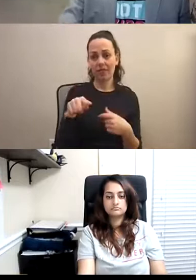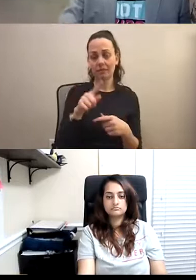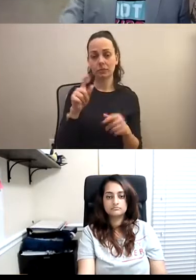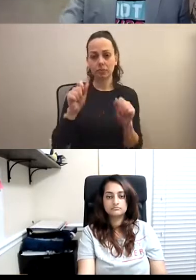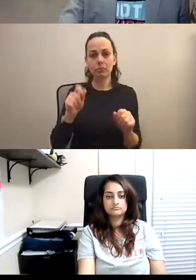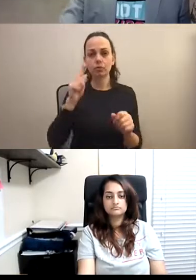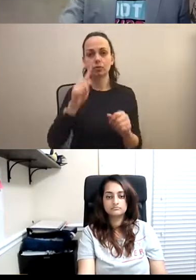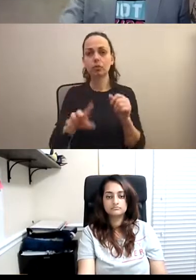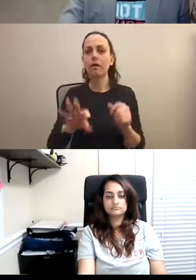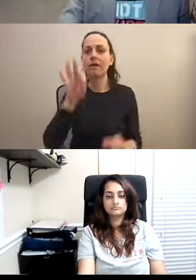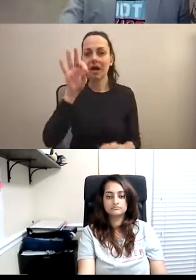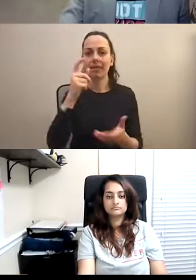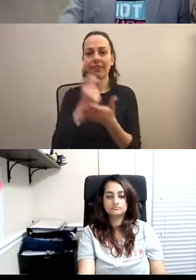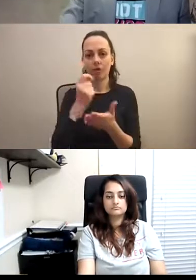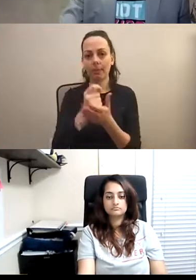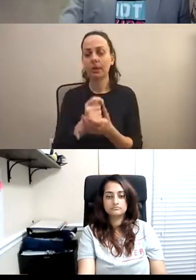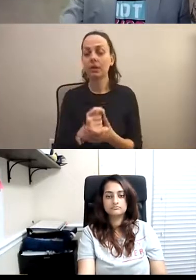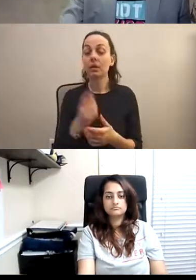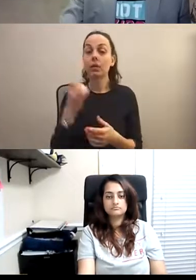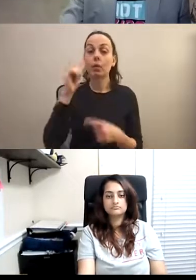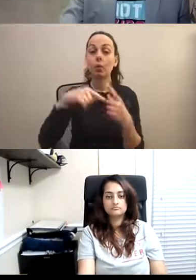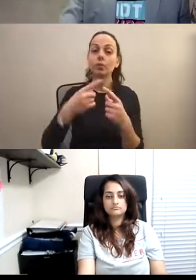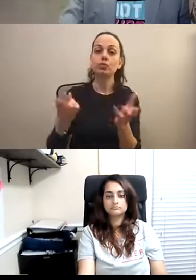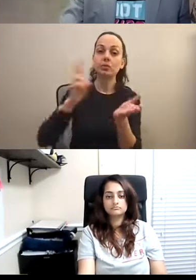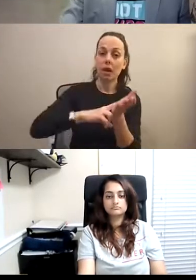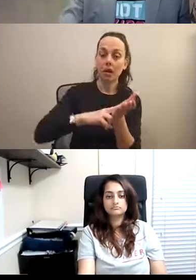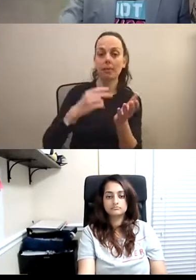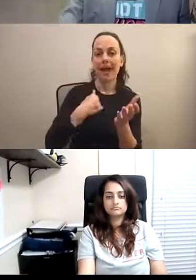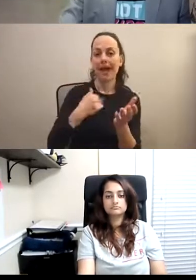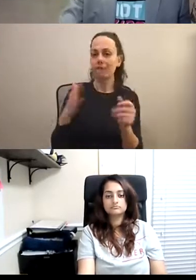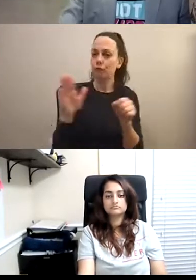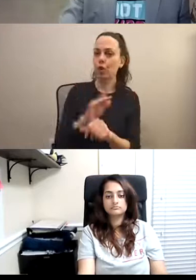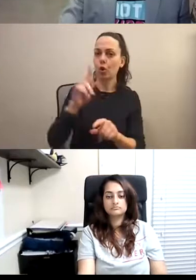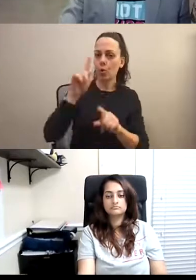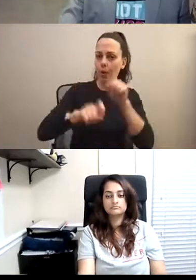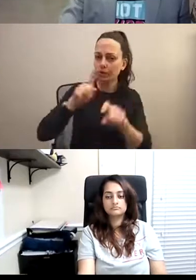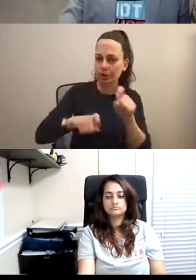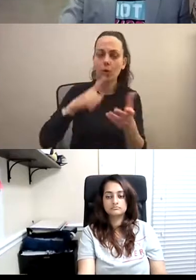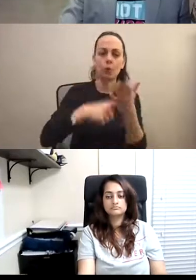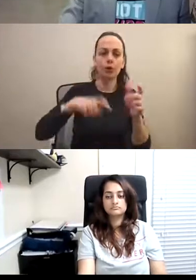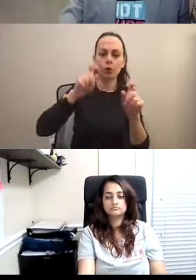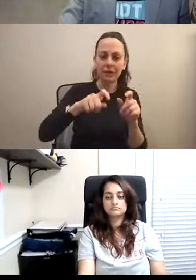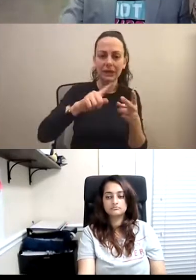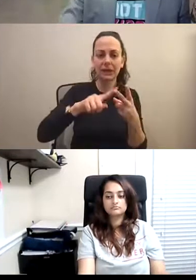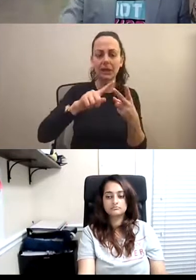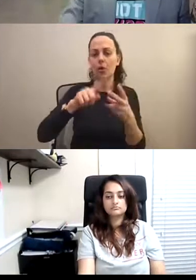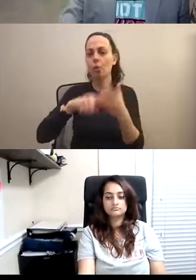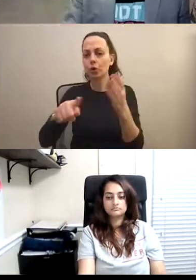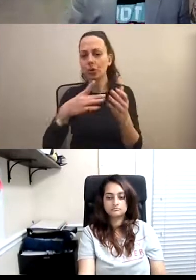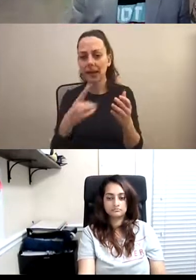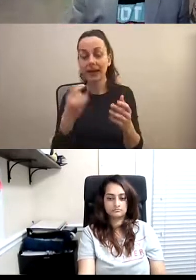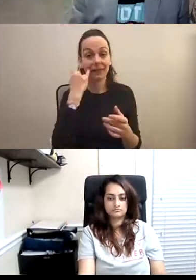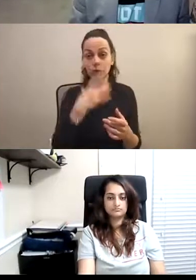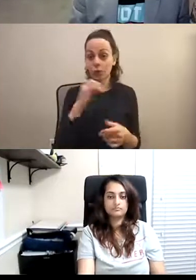find therapy during this time. And when you sign up, there's like a whole questionnaire of what you need, what you like. And if you don't like that therapist, you get to choose another